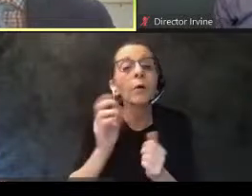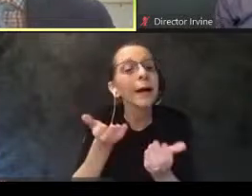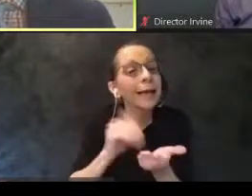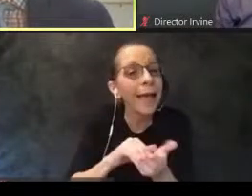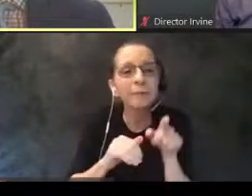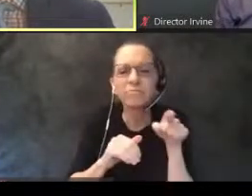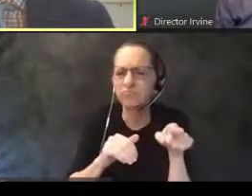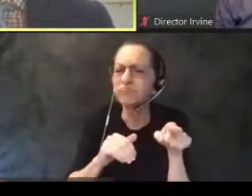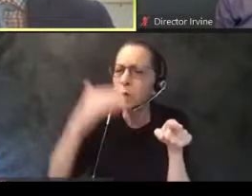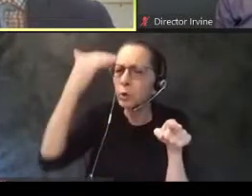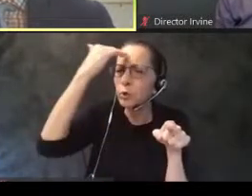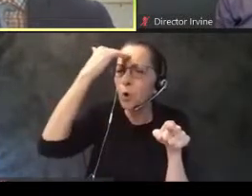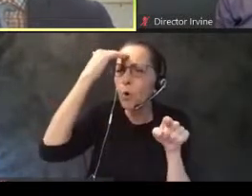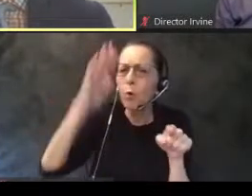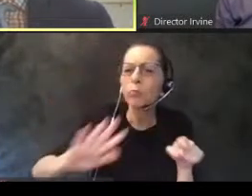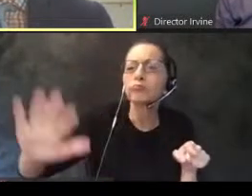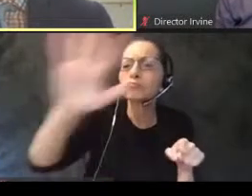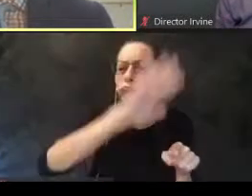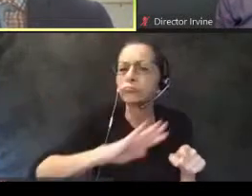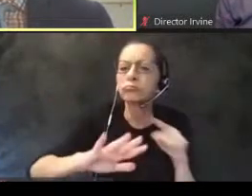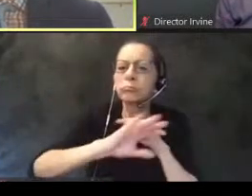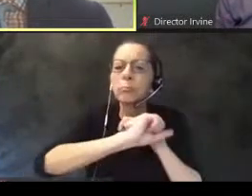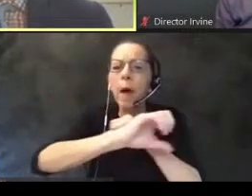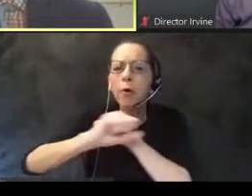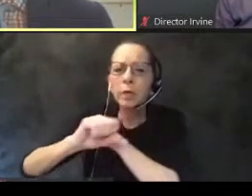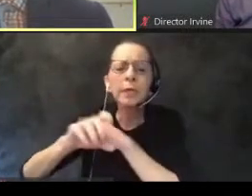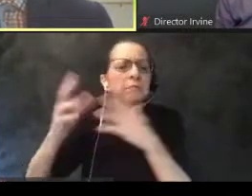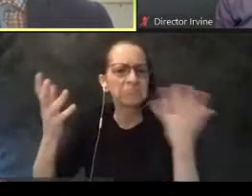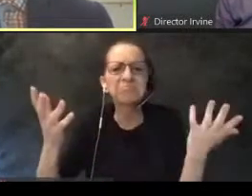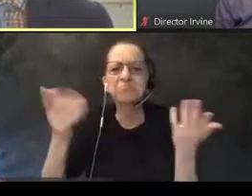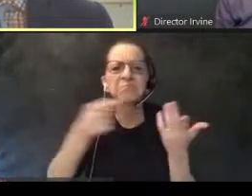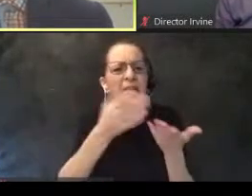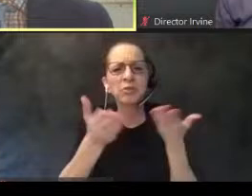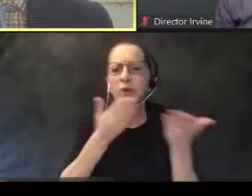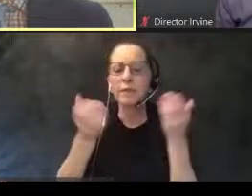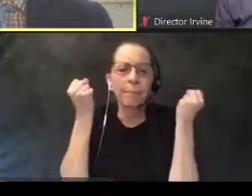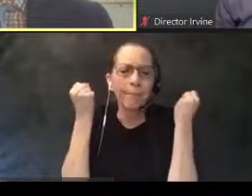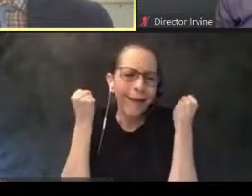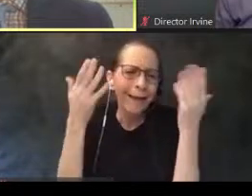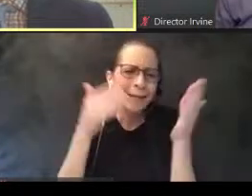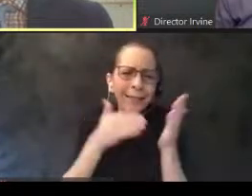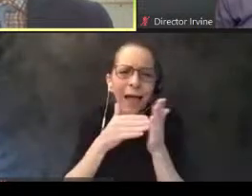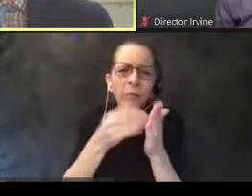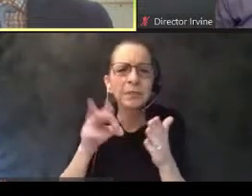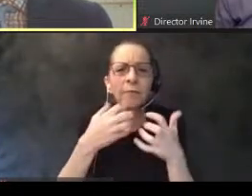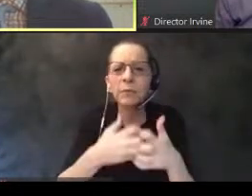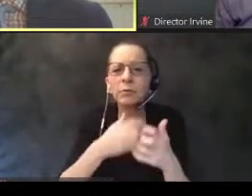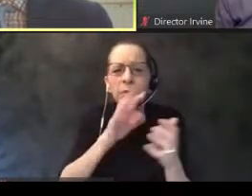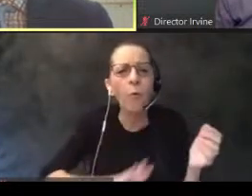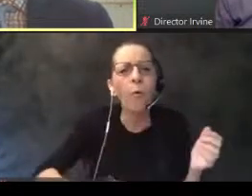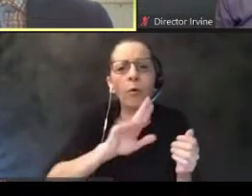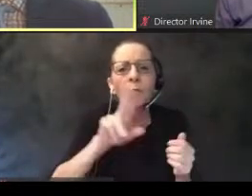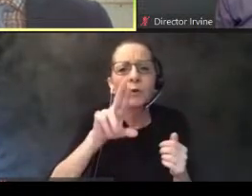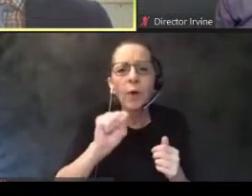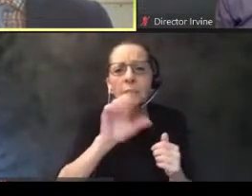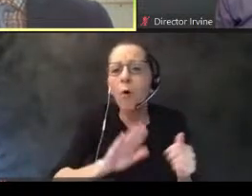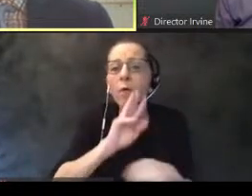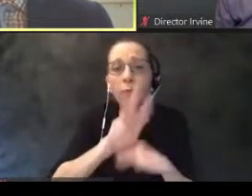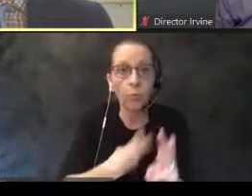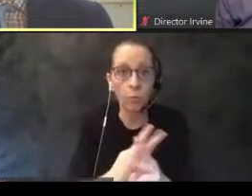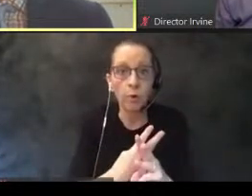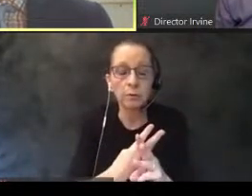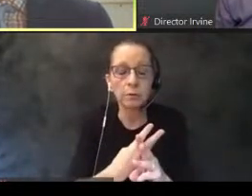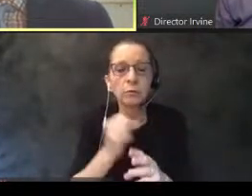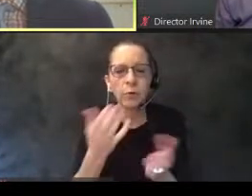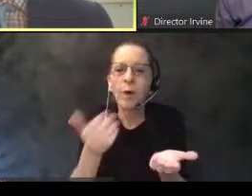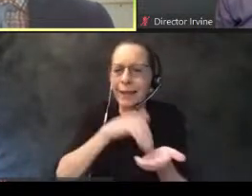they're a known entity out there in the marketplace, service thousands of machines across the U.S., across the country, across the world. So